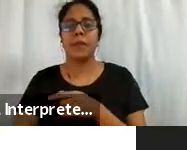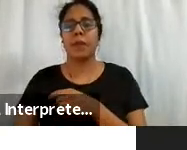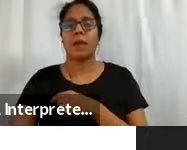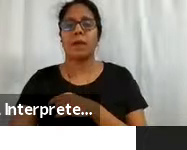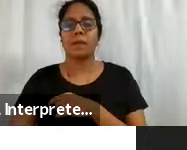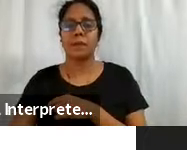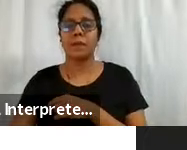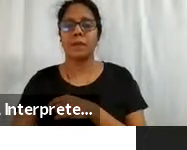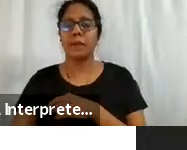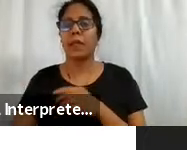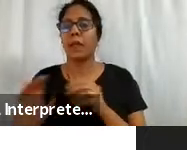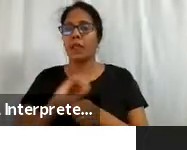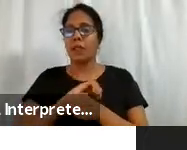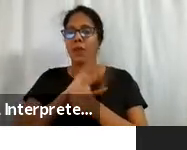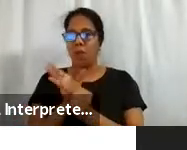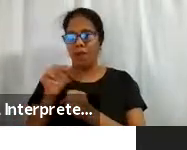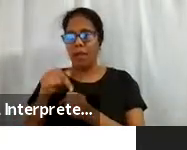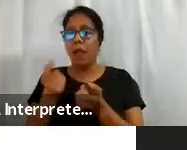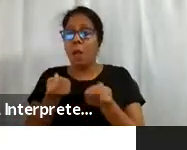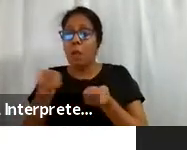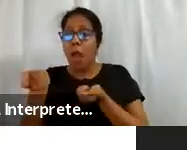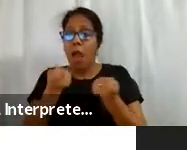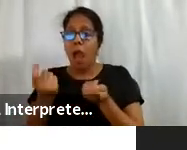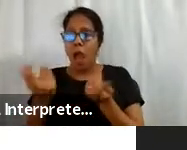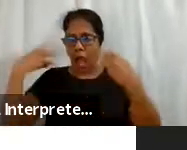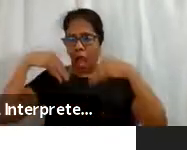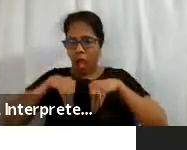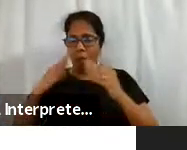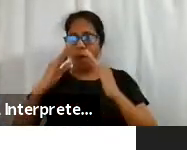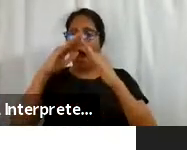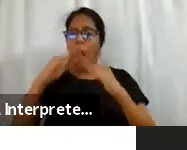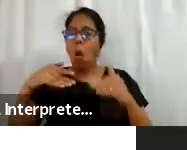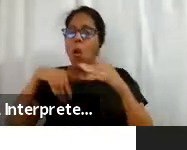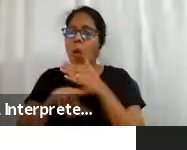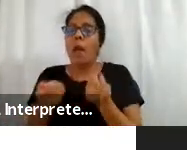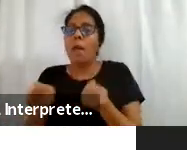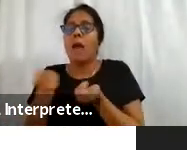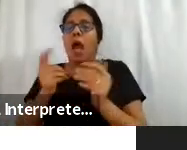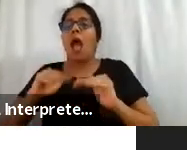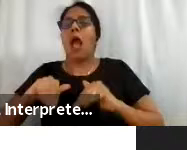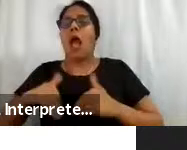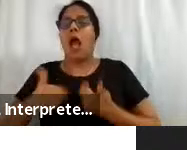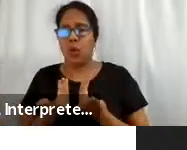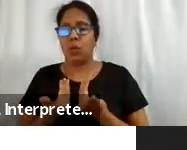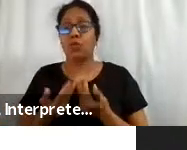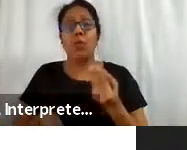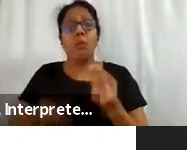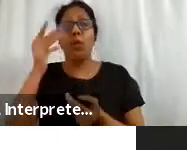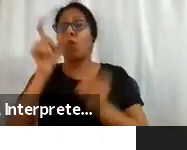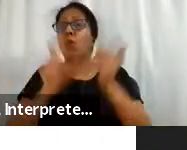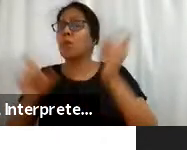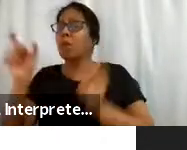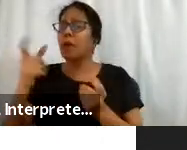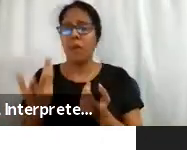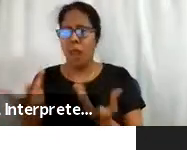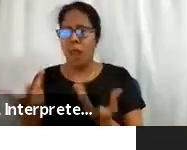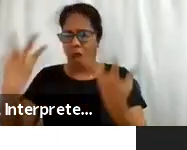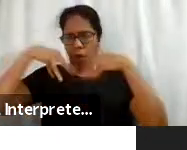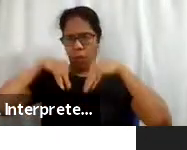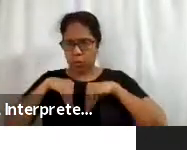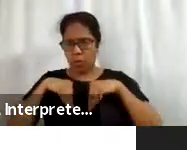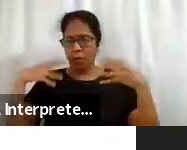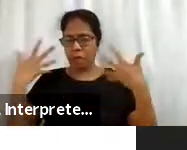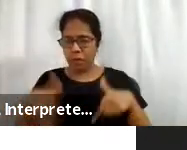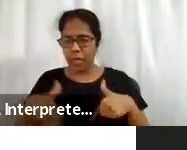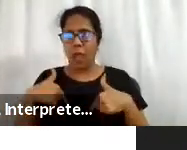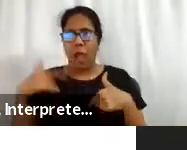So just remember, more than 80% of the corona positive cases recover easily at home. So we do not need to